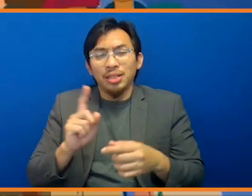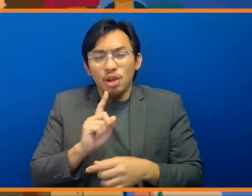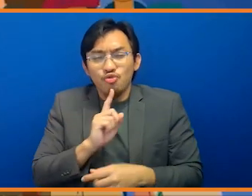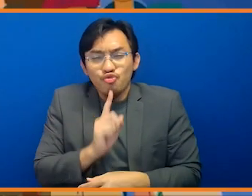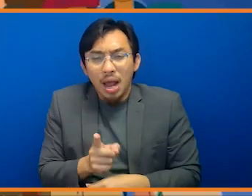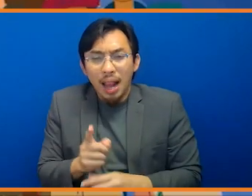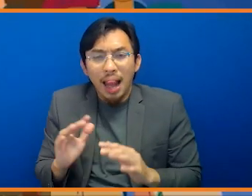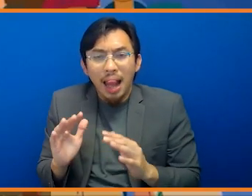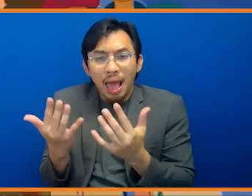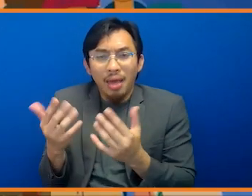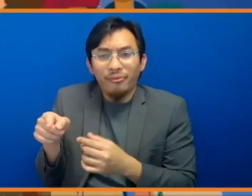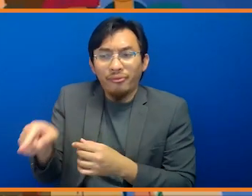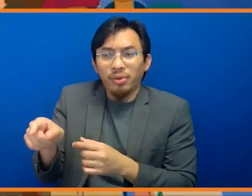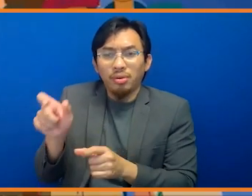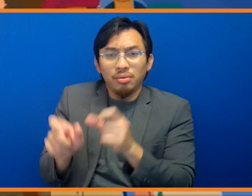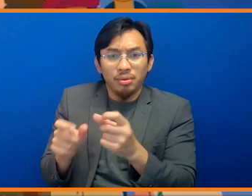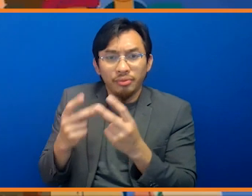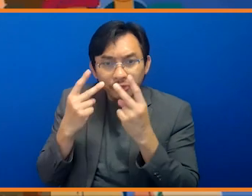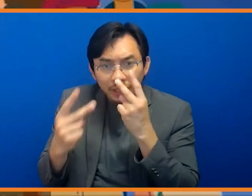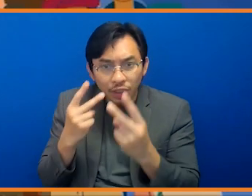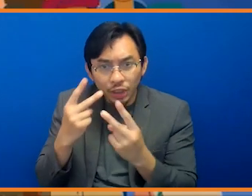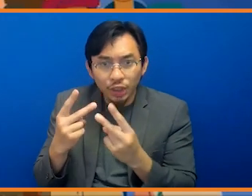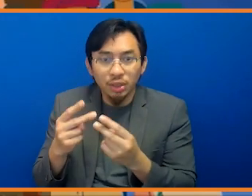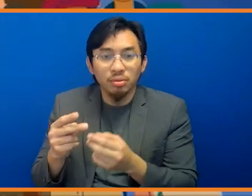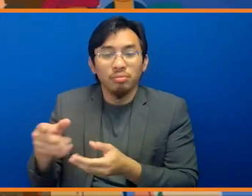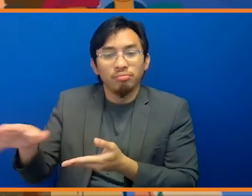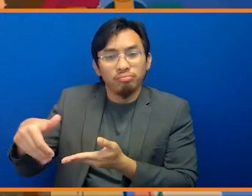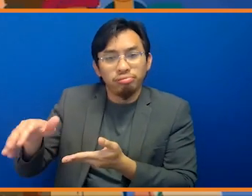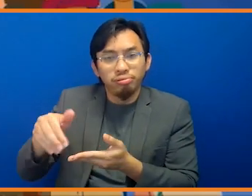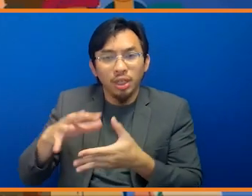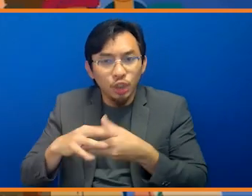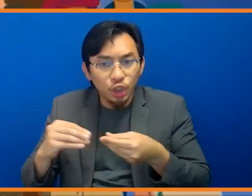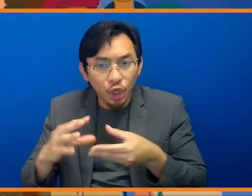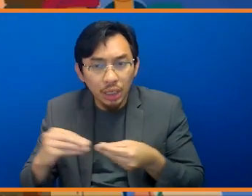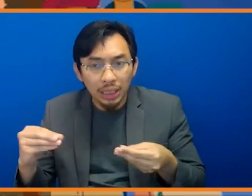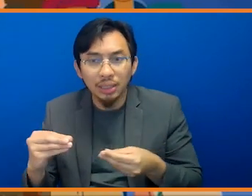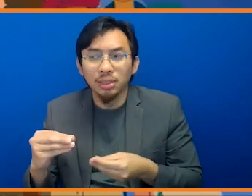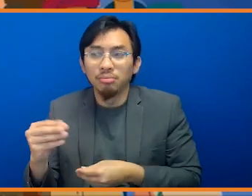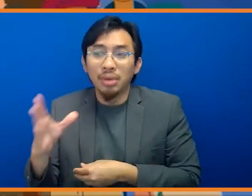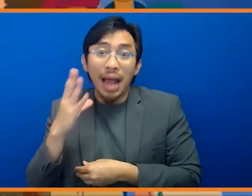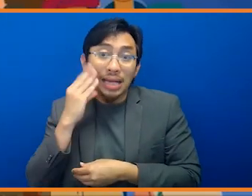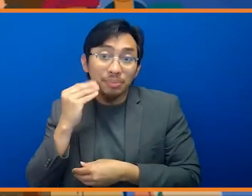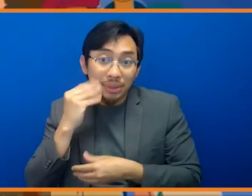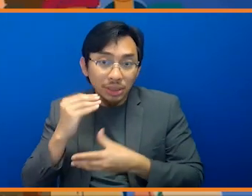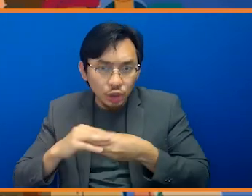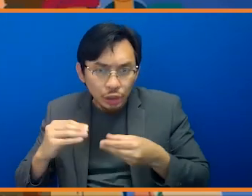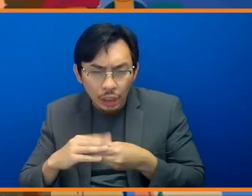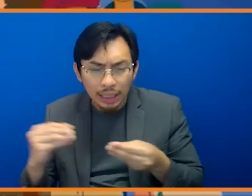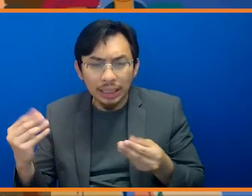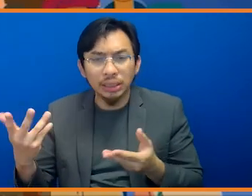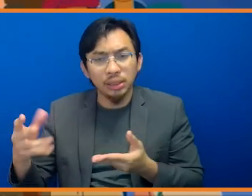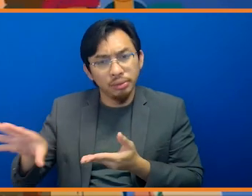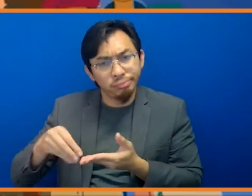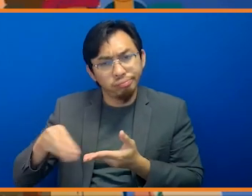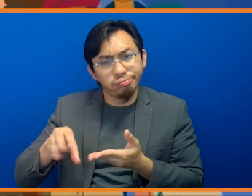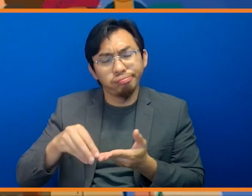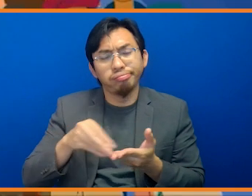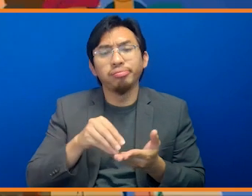visitors to relive those stories, re-experience those stories.